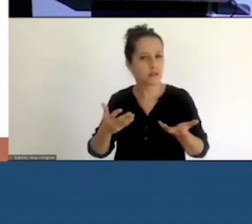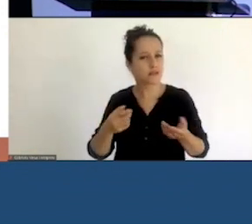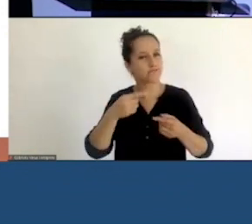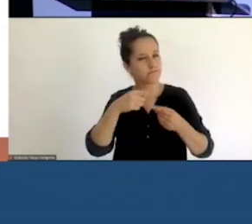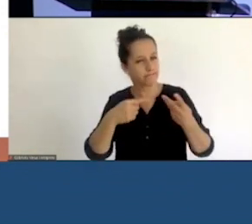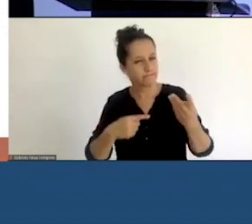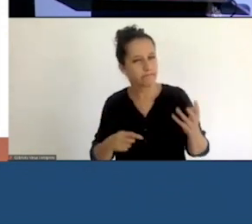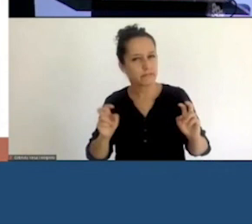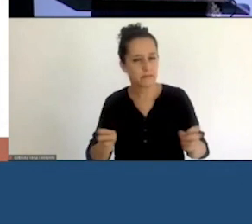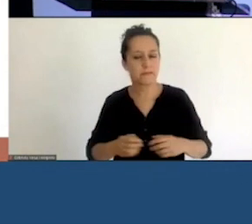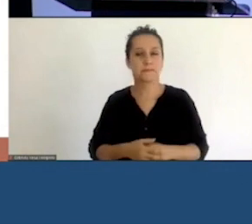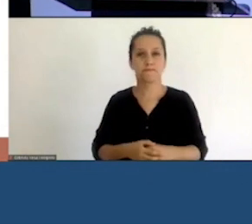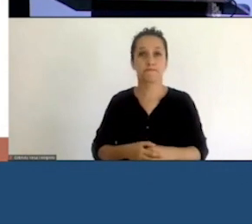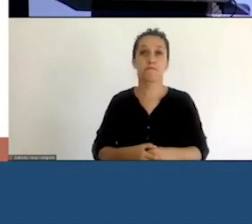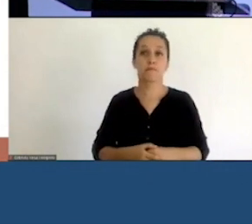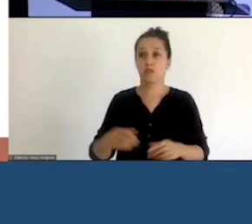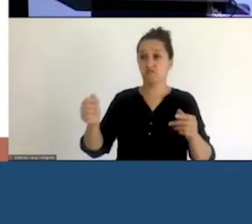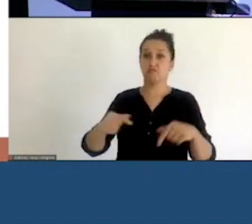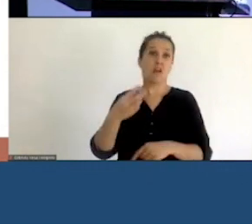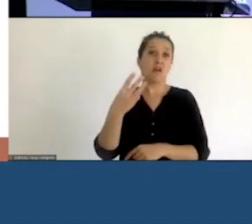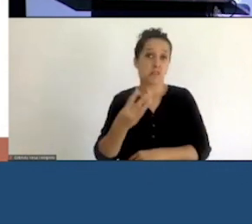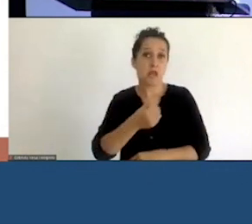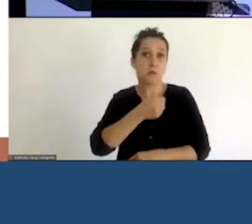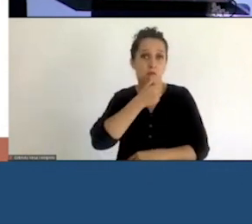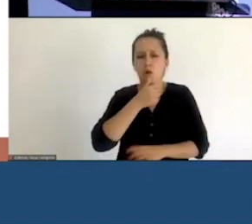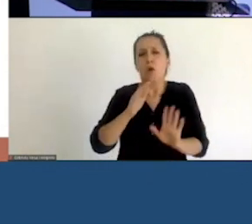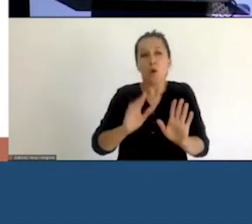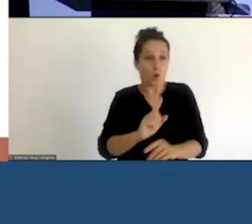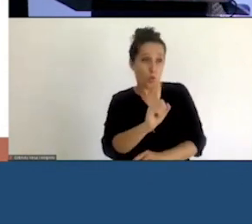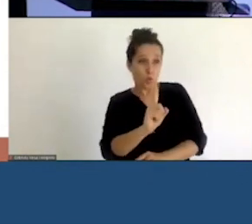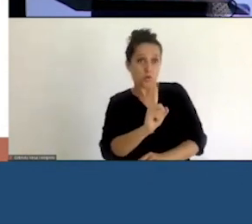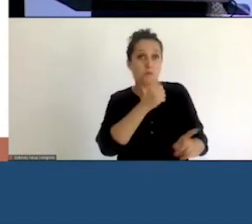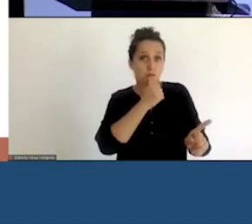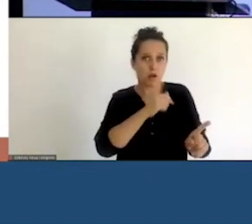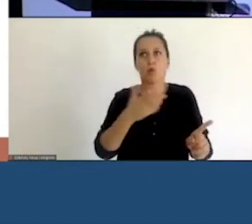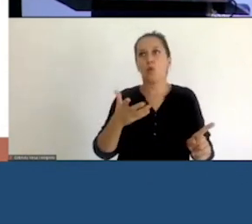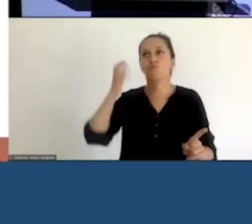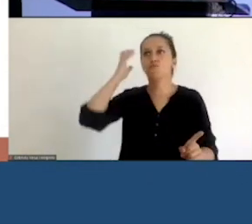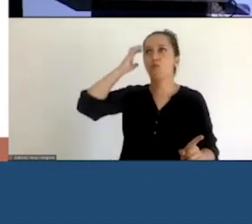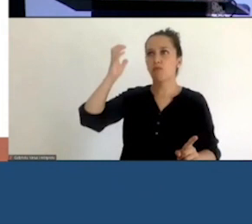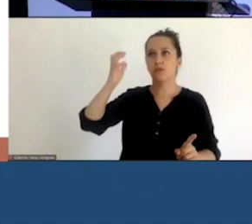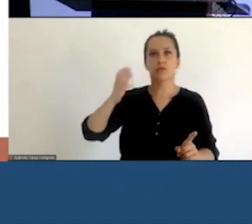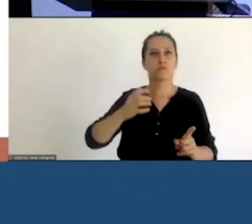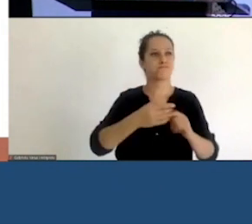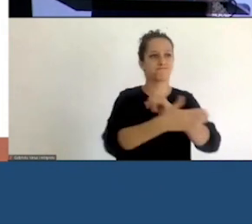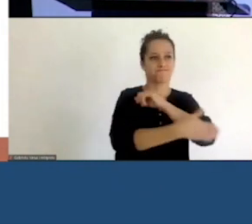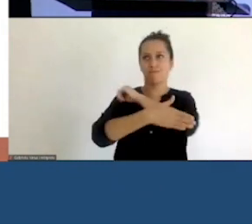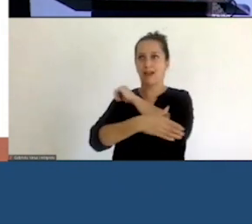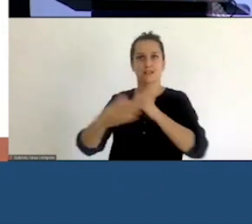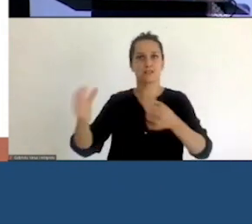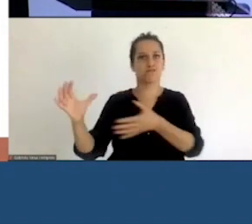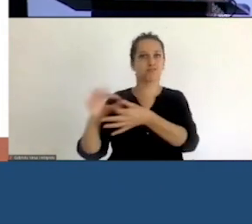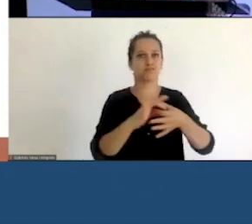have three private ones. Well, how about if we had a public one, a multilateral credit rating